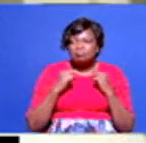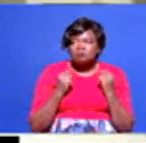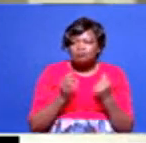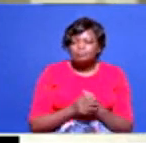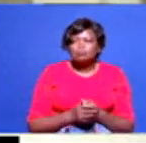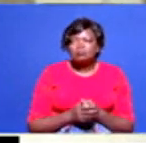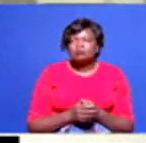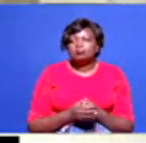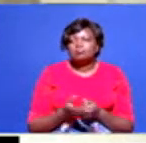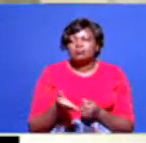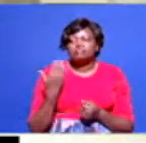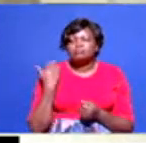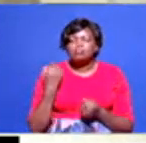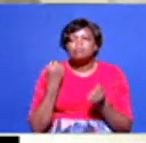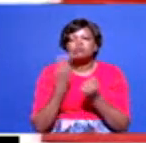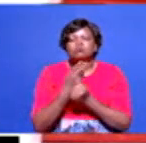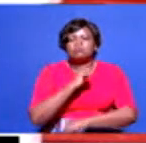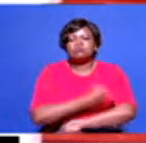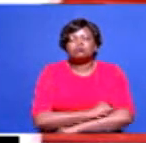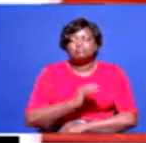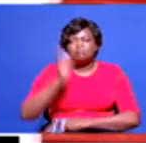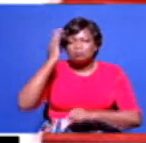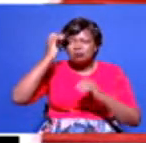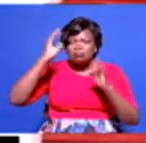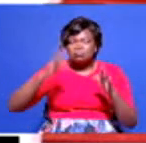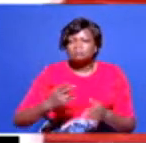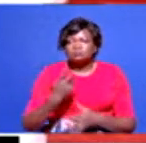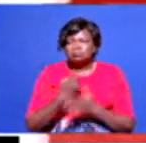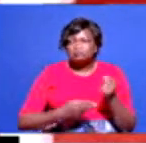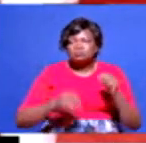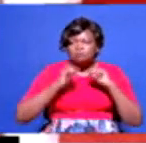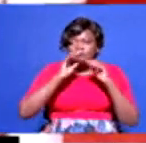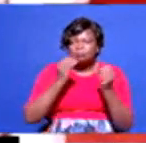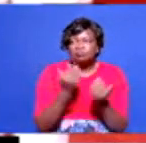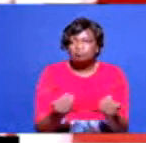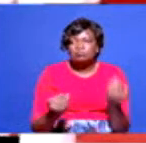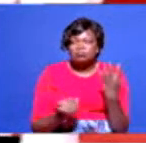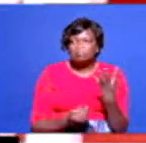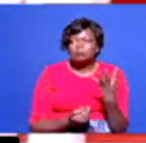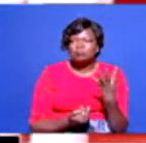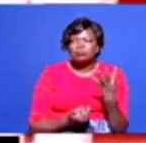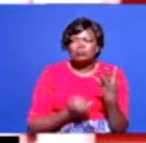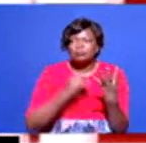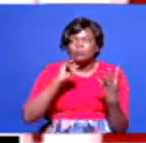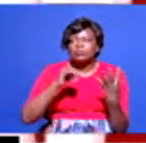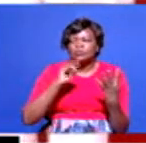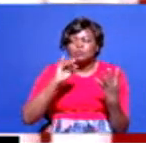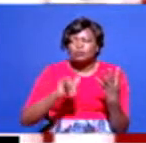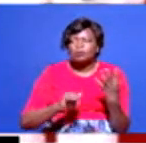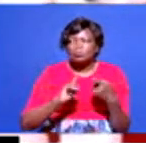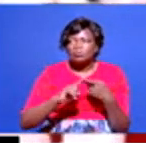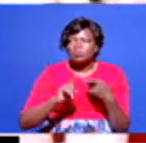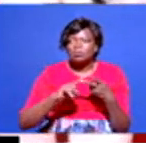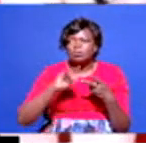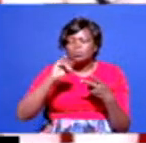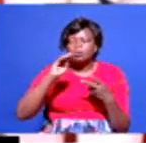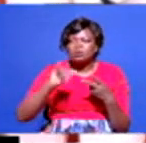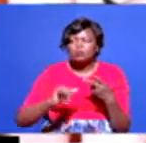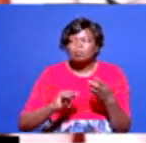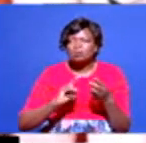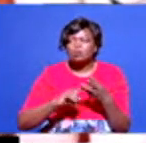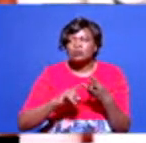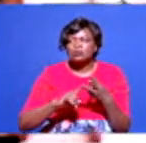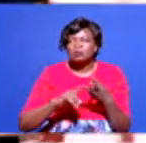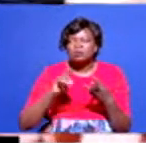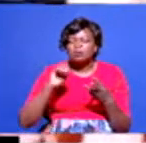secondary school head teacher. The couple was blessed with four children, Judy Wanjiku, Jimmy Kibaki, David